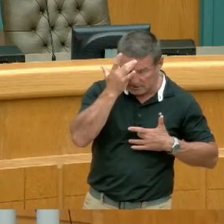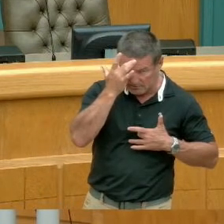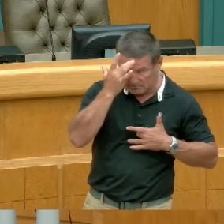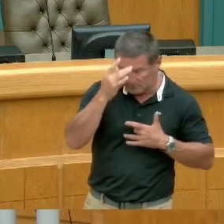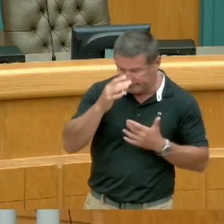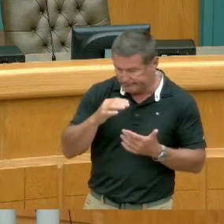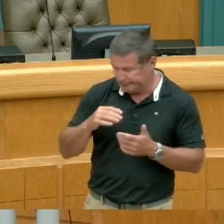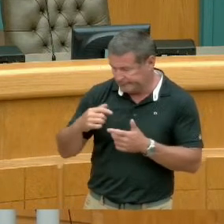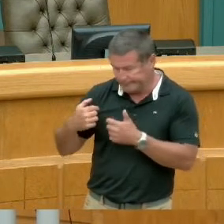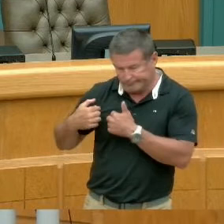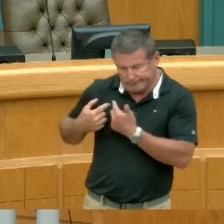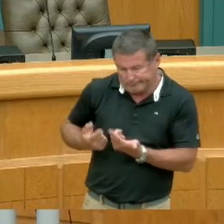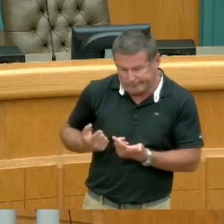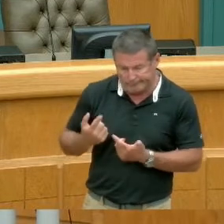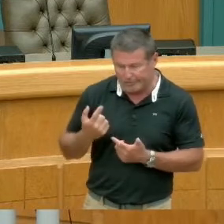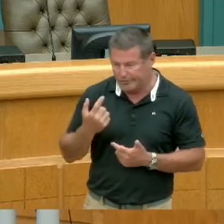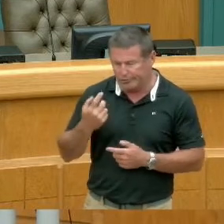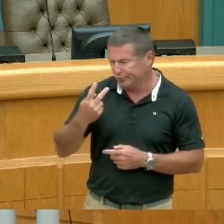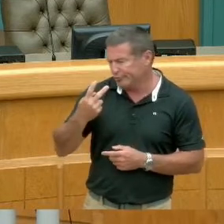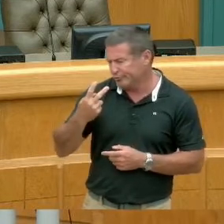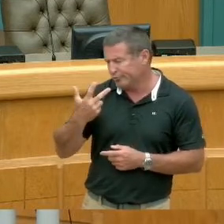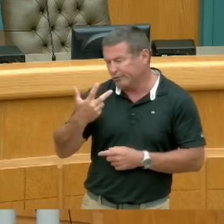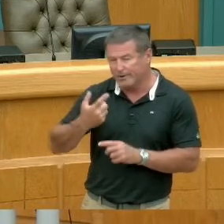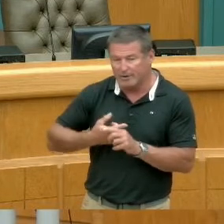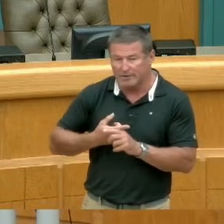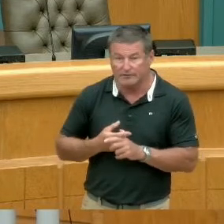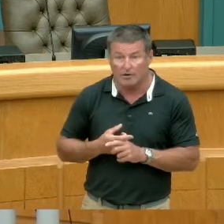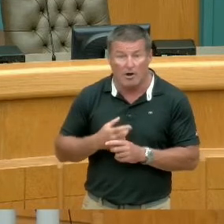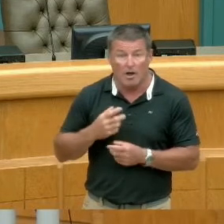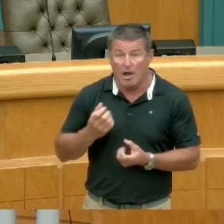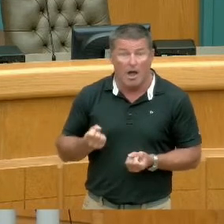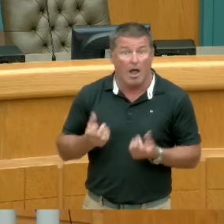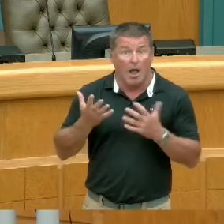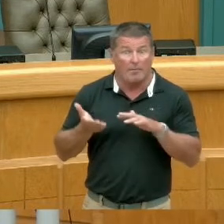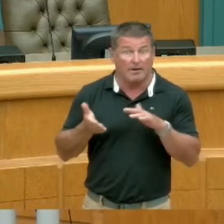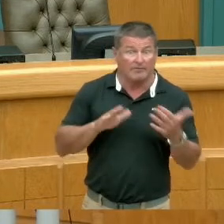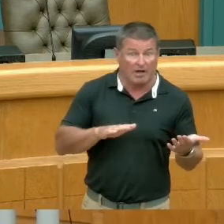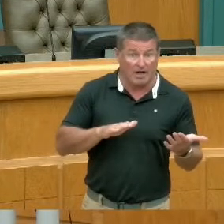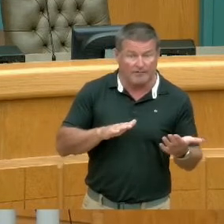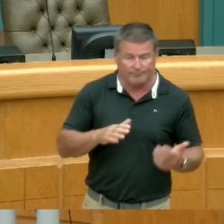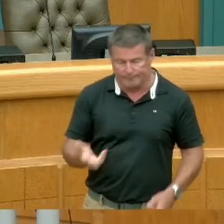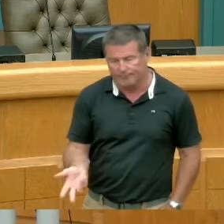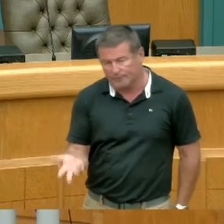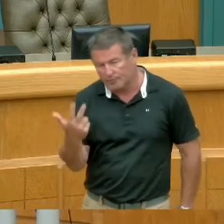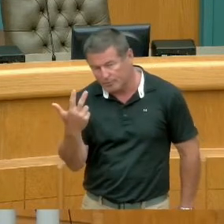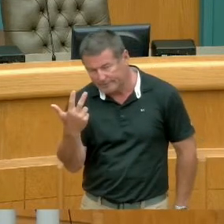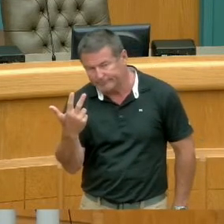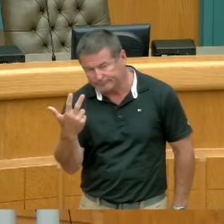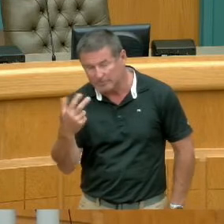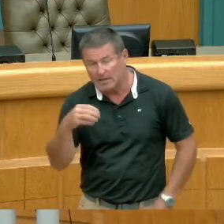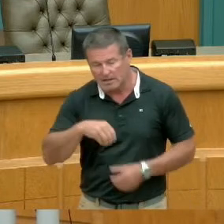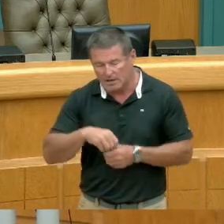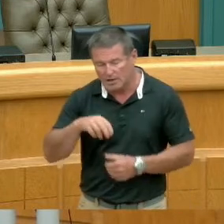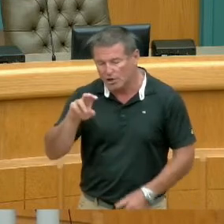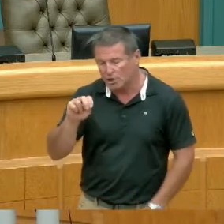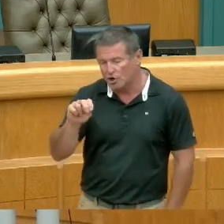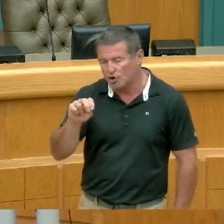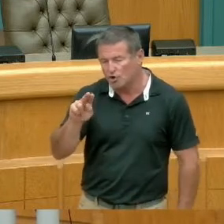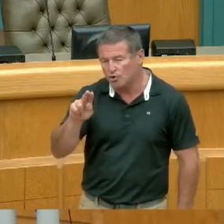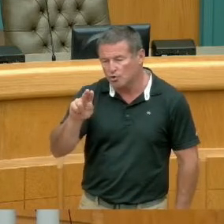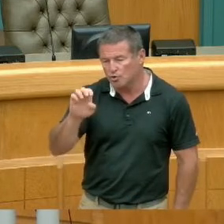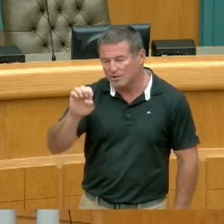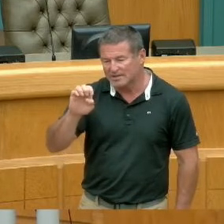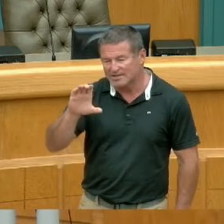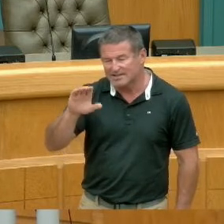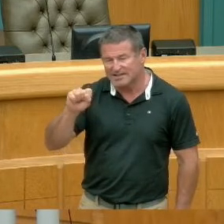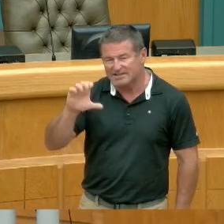months. There's been 3 deaths in Nueces County because of COVID-19. When we look at the distribution of the